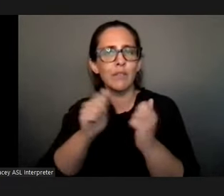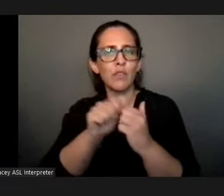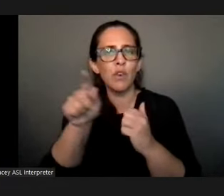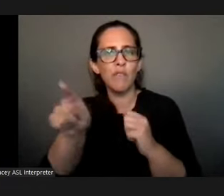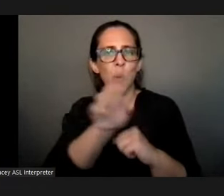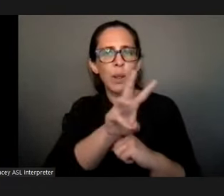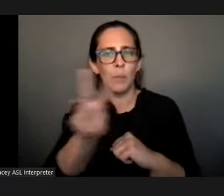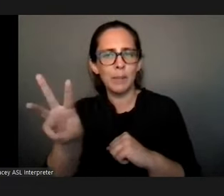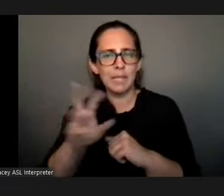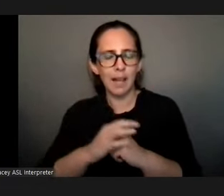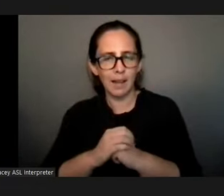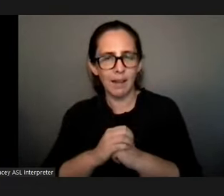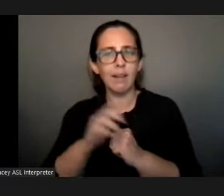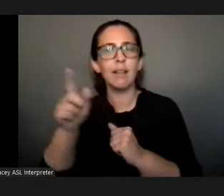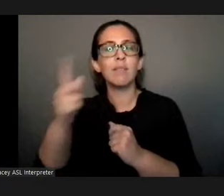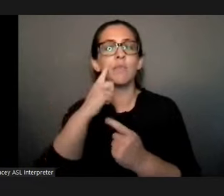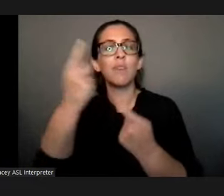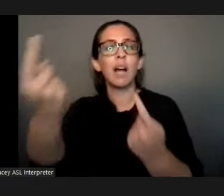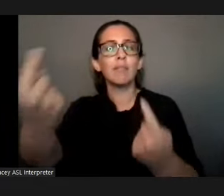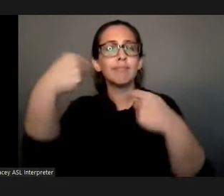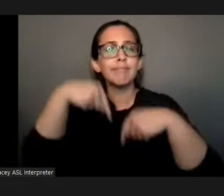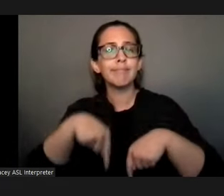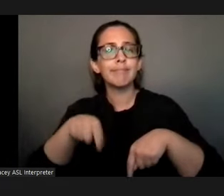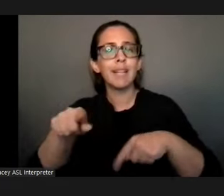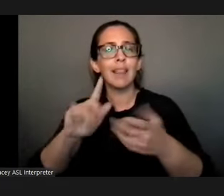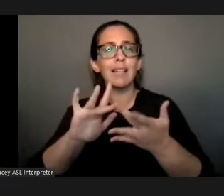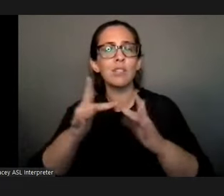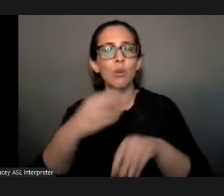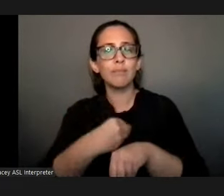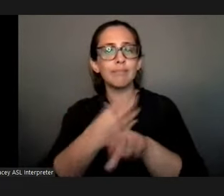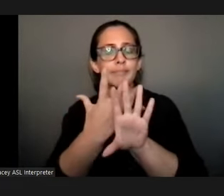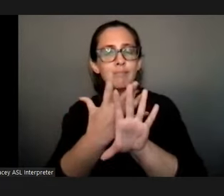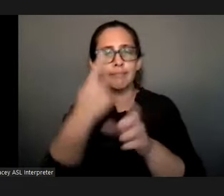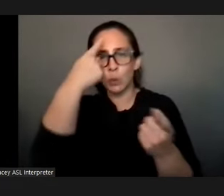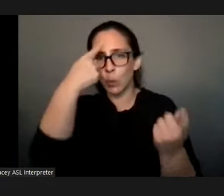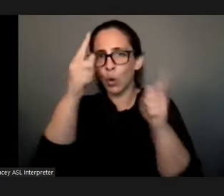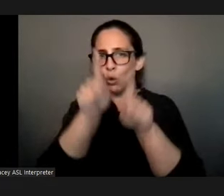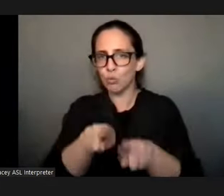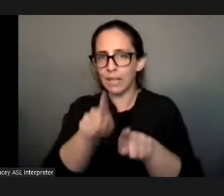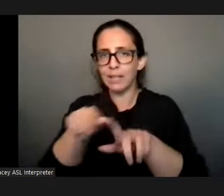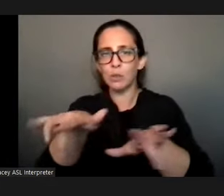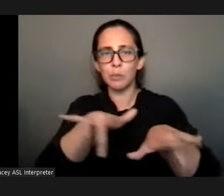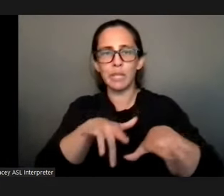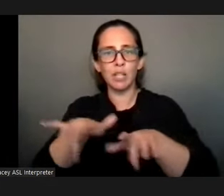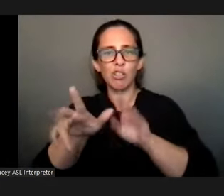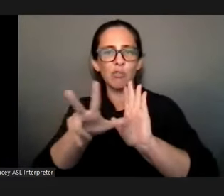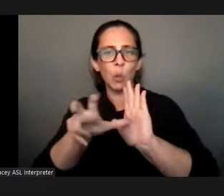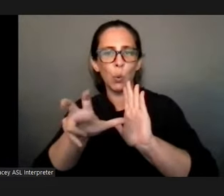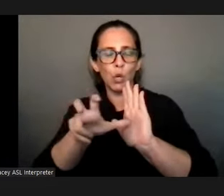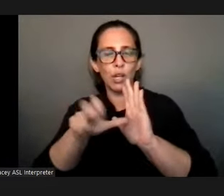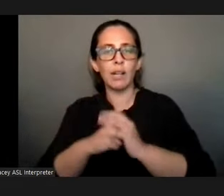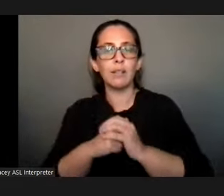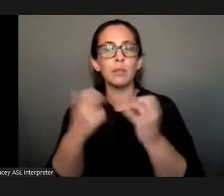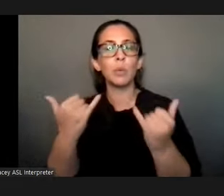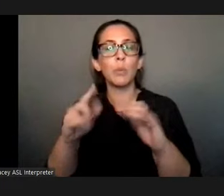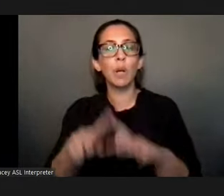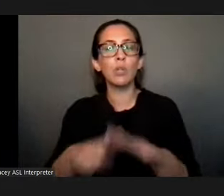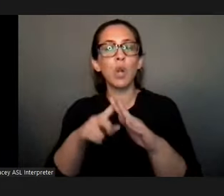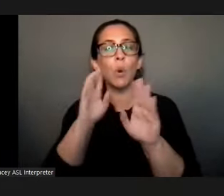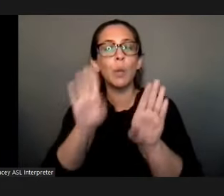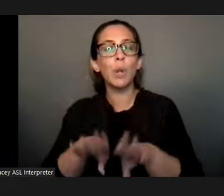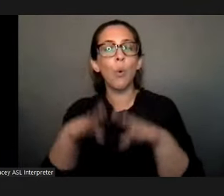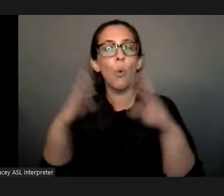new.mta.info/project/CBDTP. By attending this virtual webinar, you are consenting to be recorded. Today's webinar will begin with opening